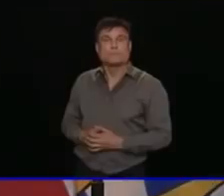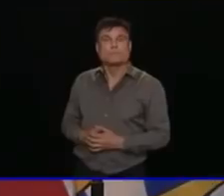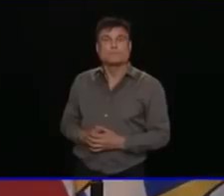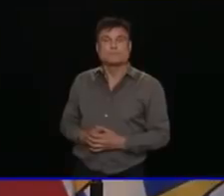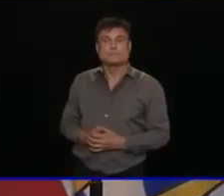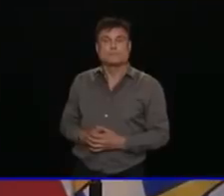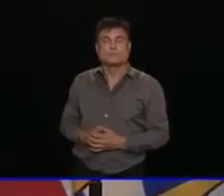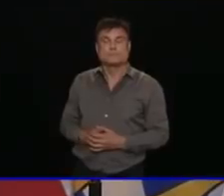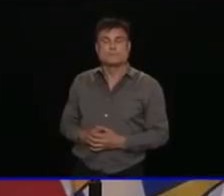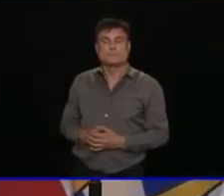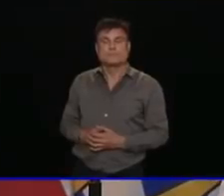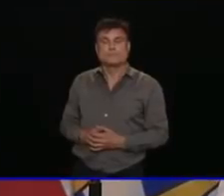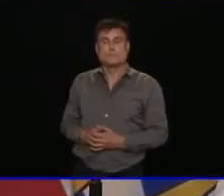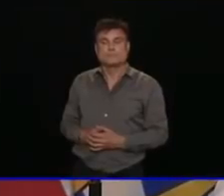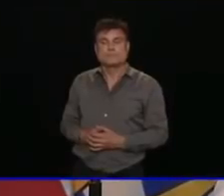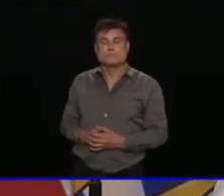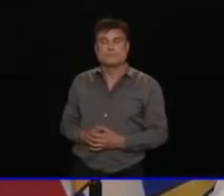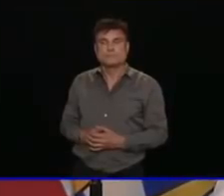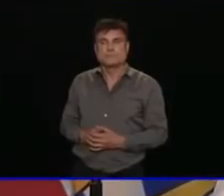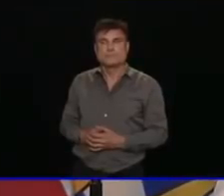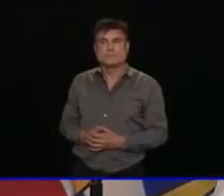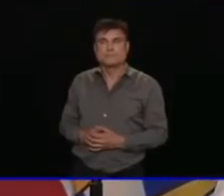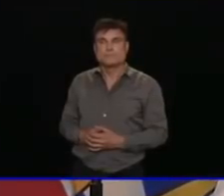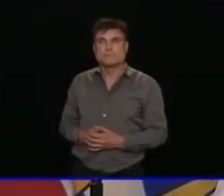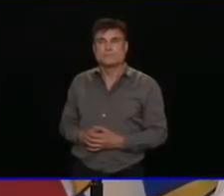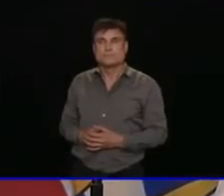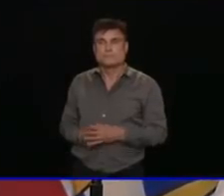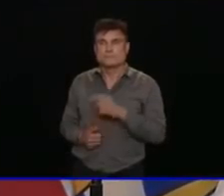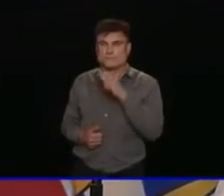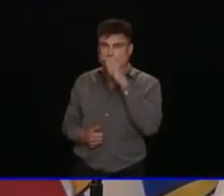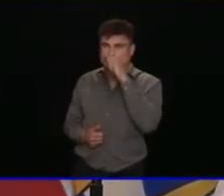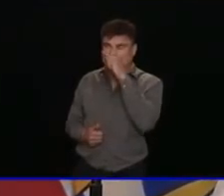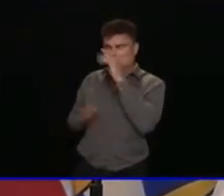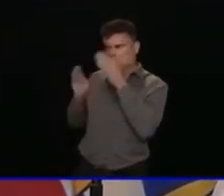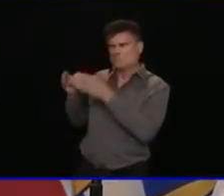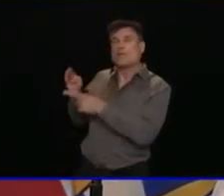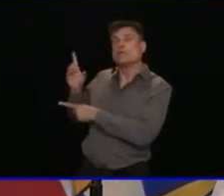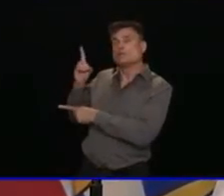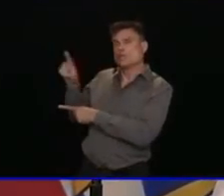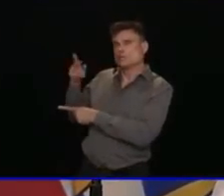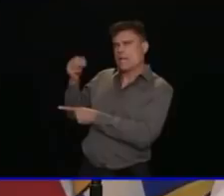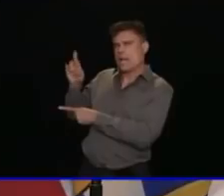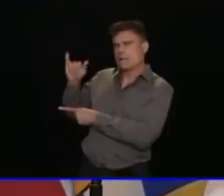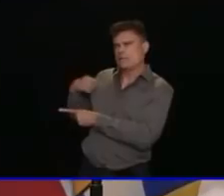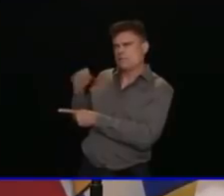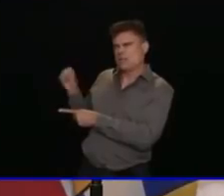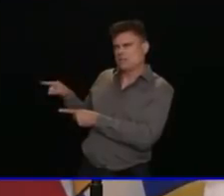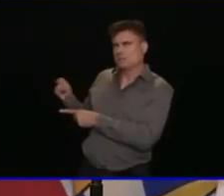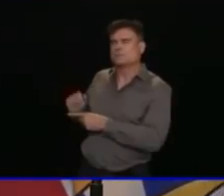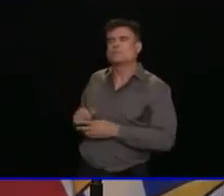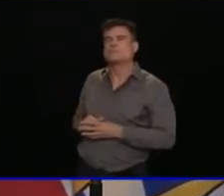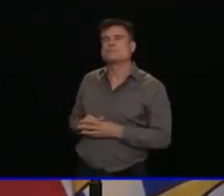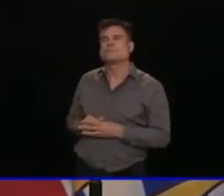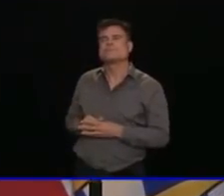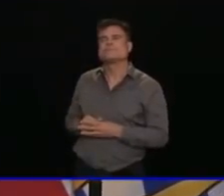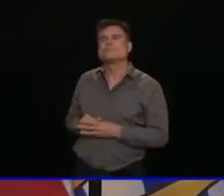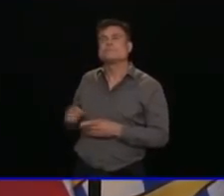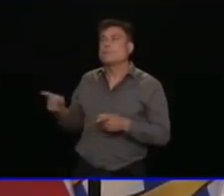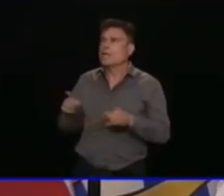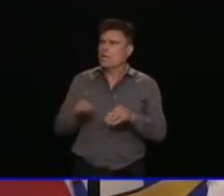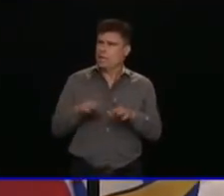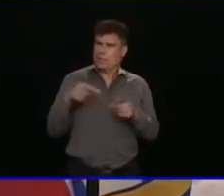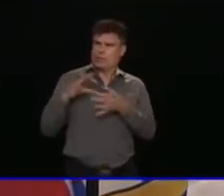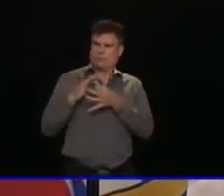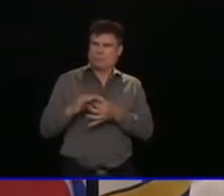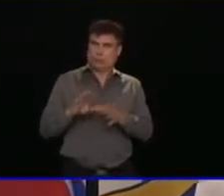Hi, this is for Dr. Henry. I'm wondering about children and how confident we can be about kids not spreading the